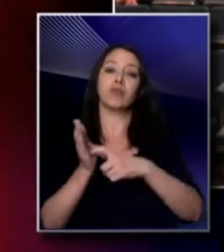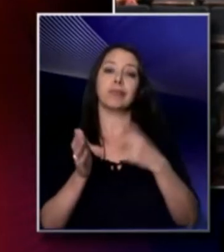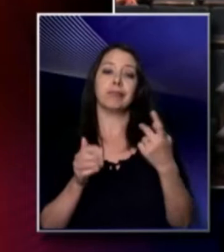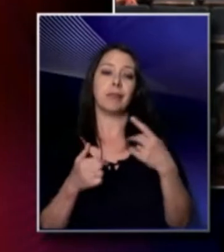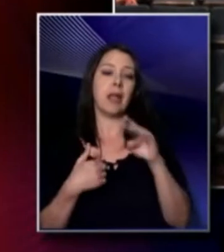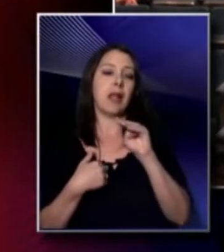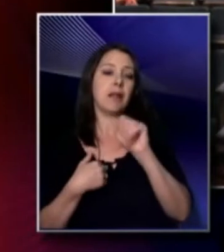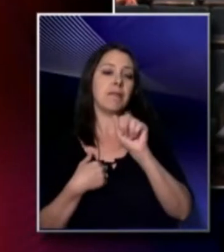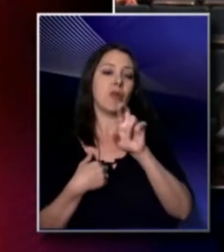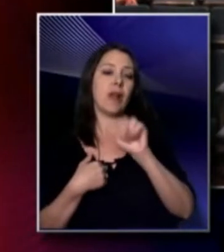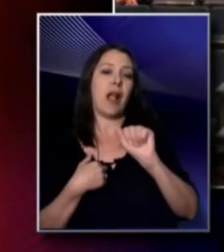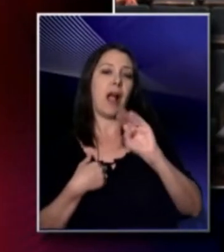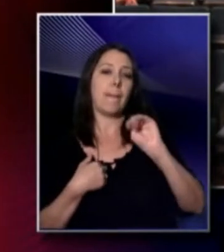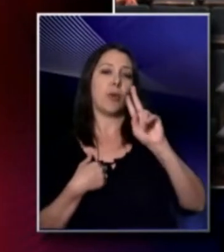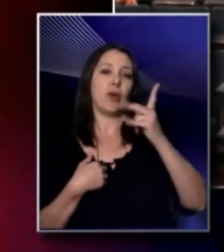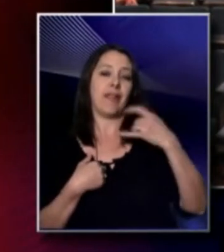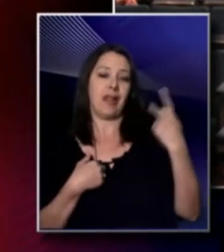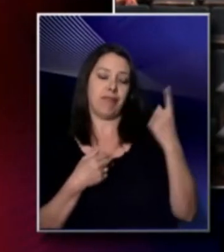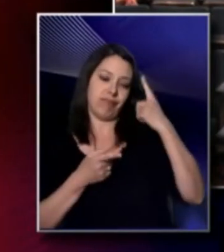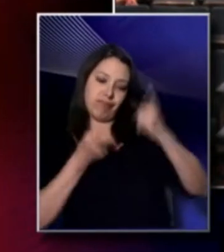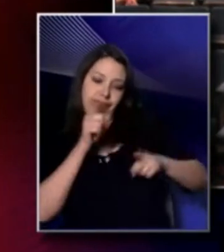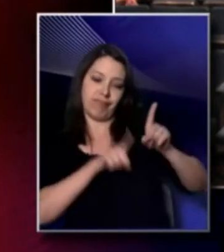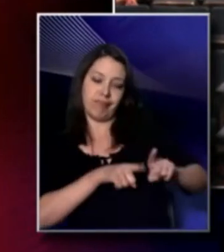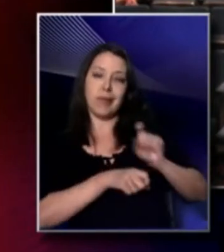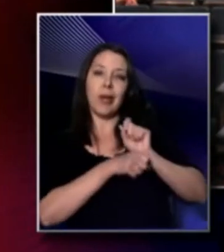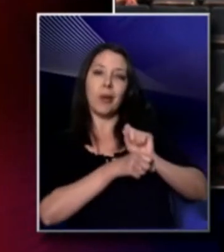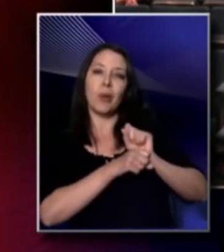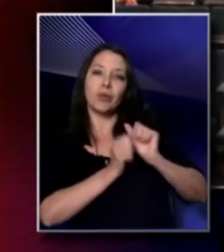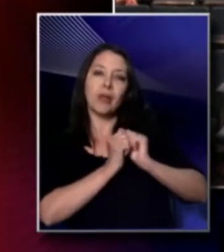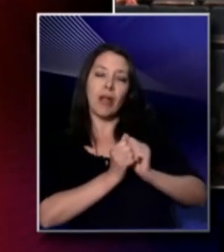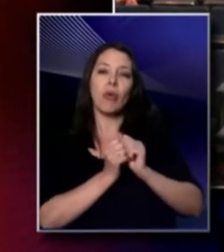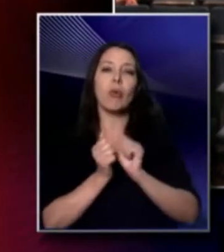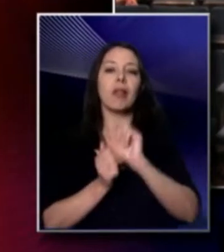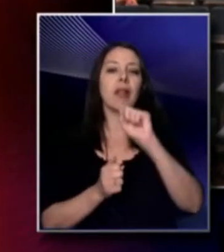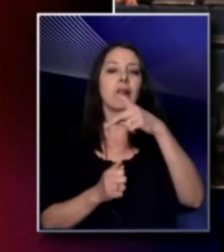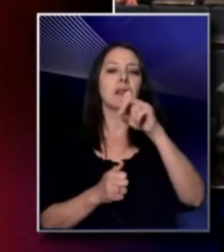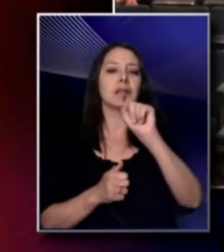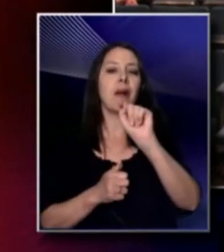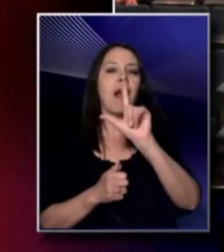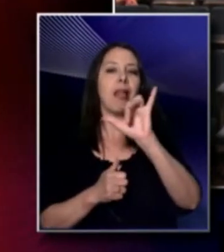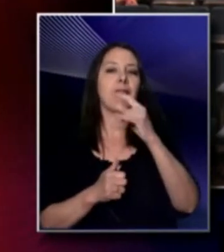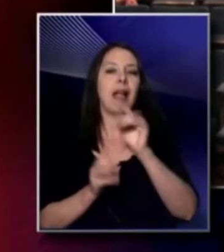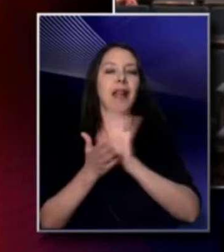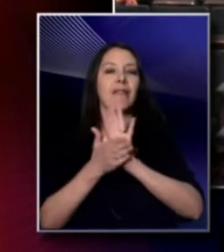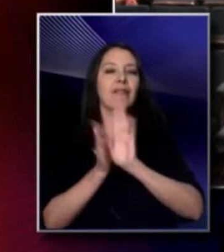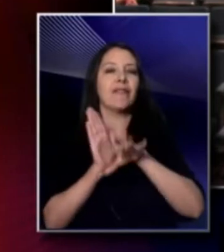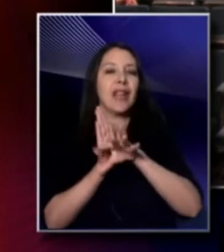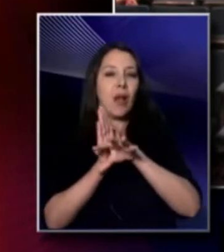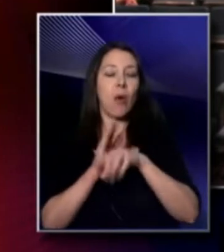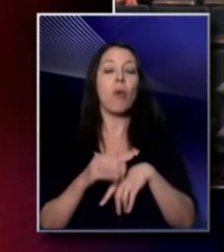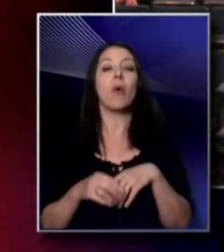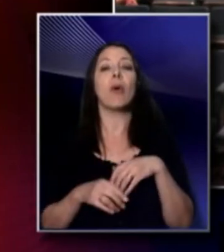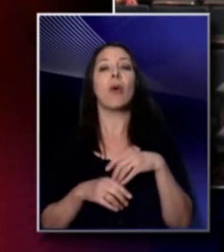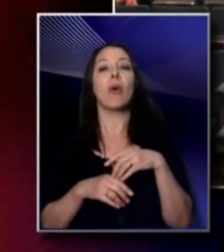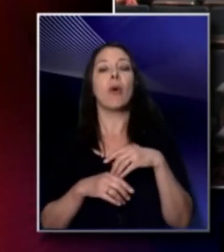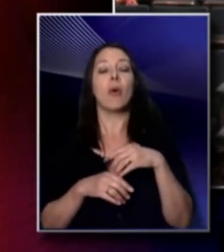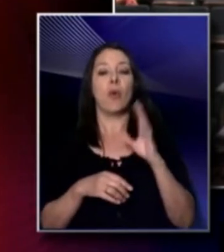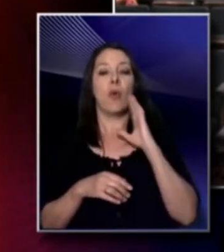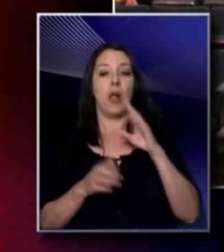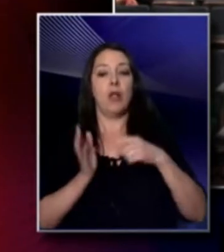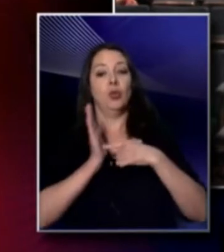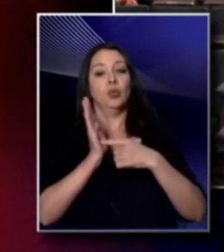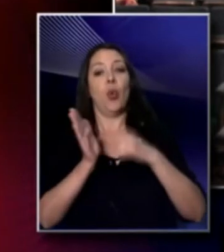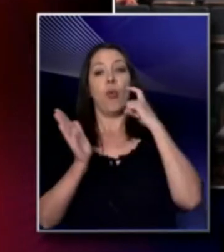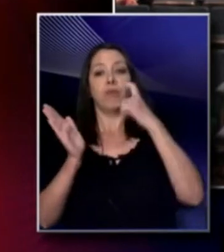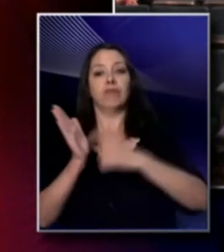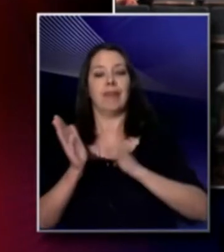Murphy in my team on putting together a Spotlight and Success video that will be highlighting our student